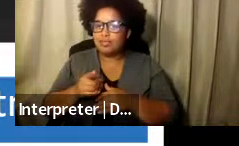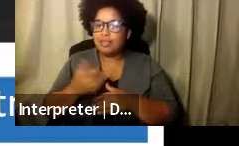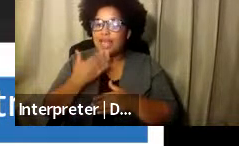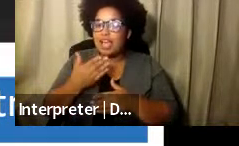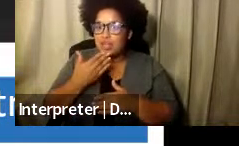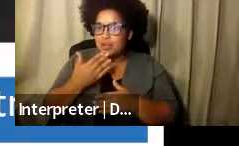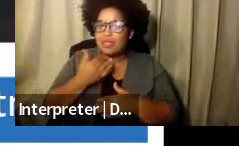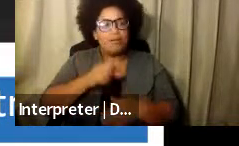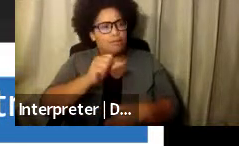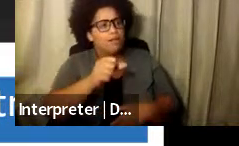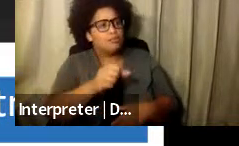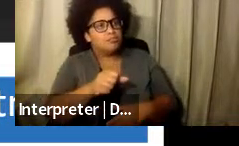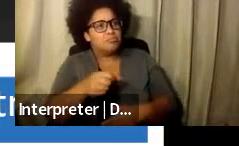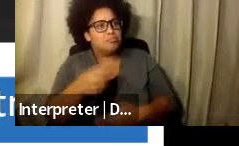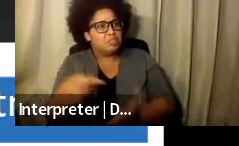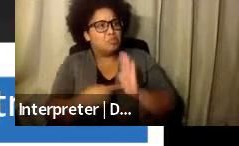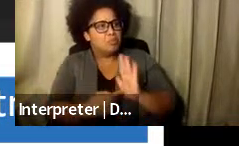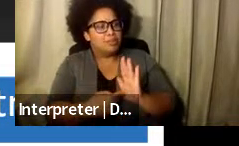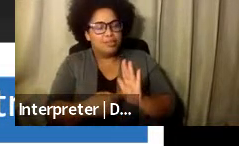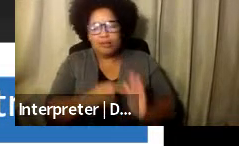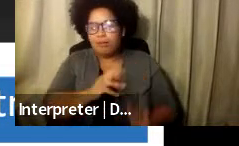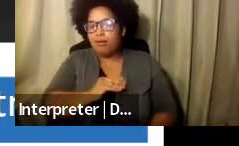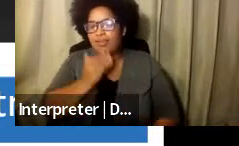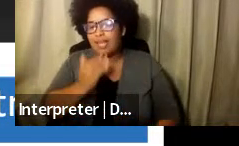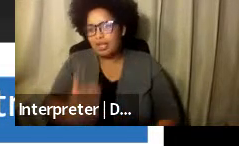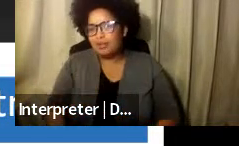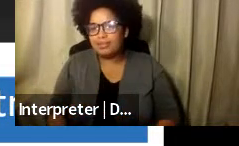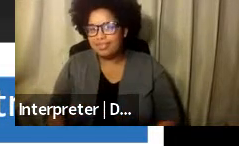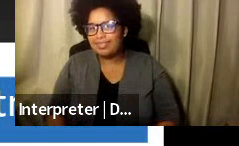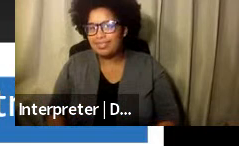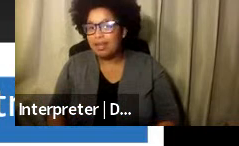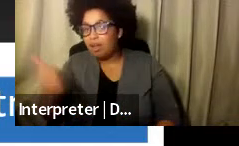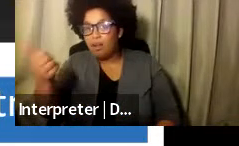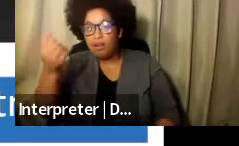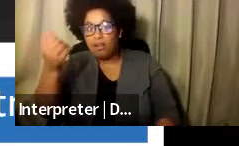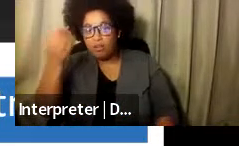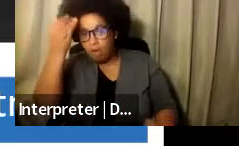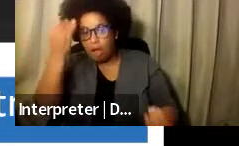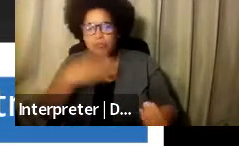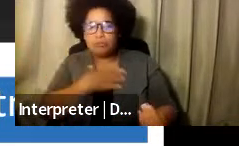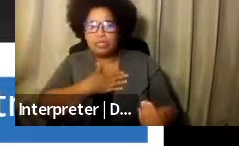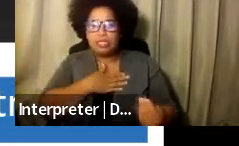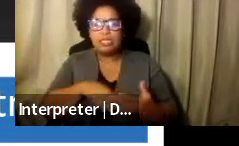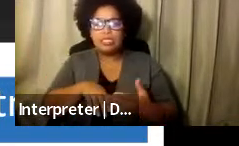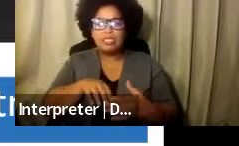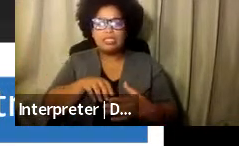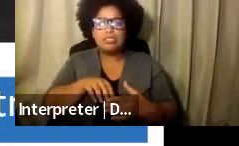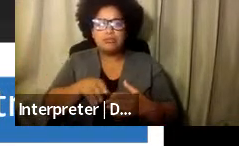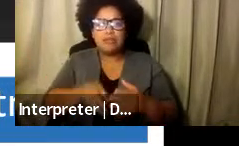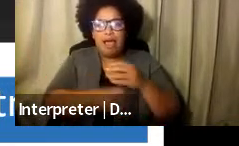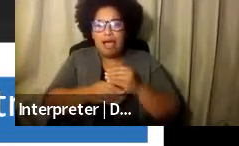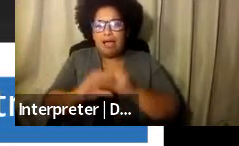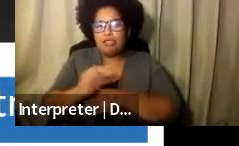helpful. Yeah, if you have other thoughts, please feel free to put those in the chat as well.